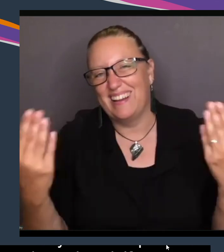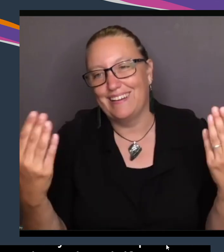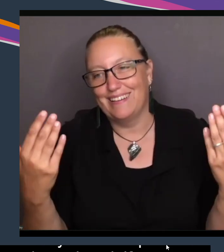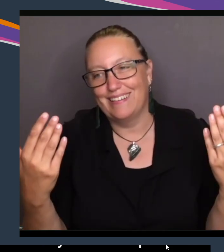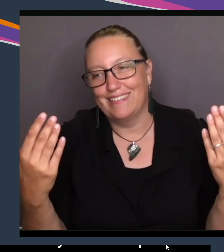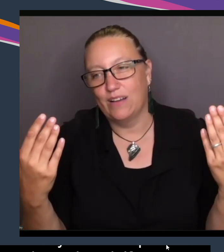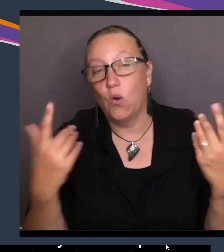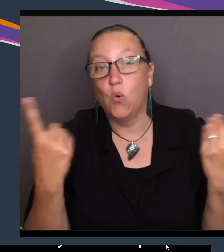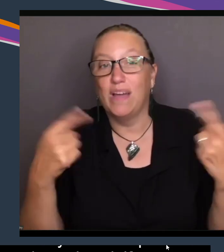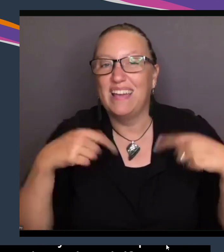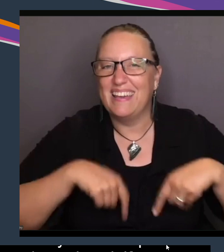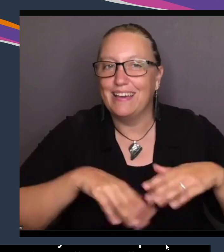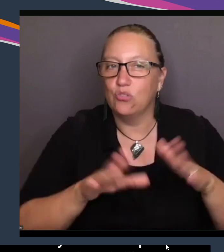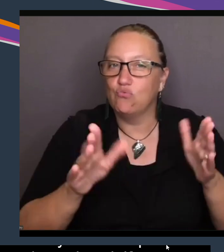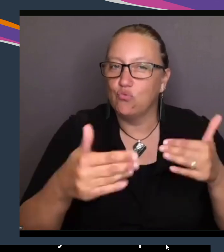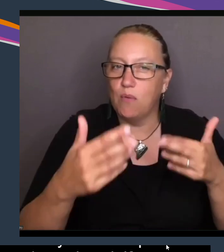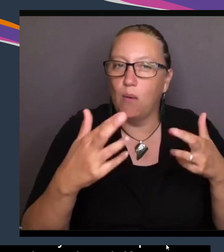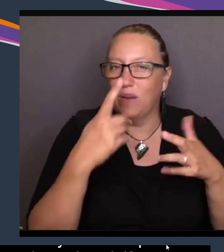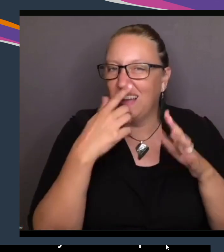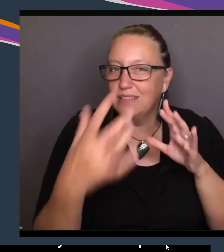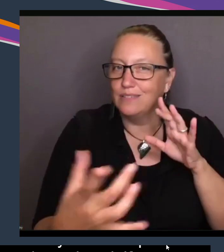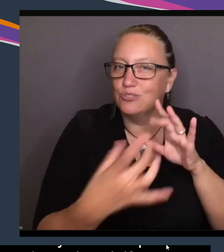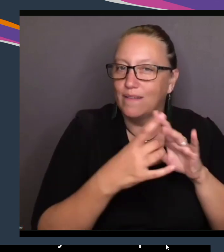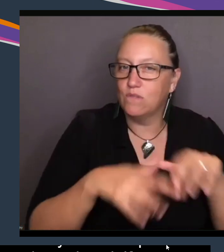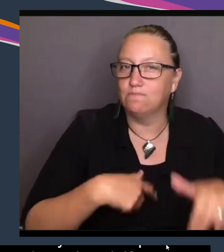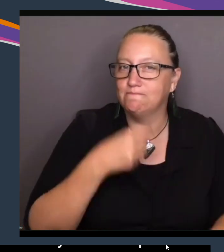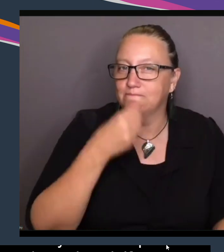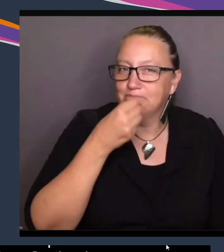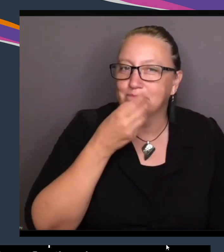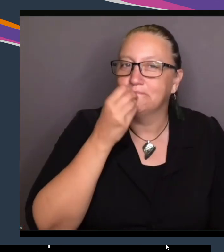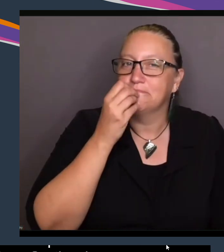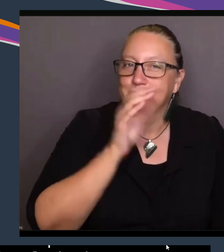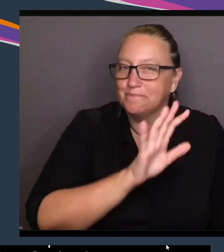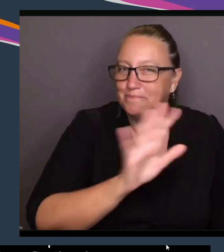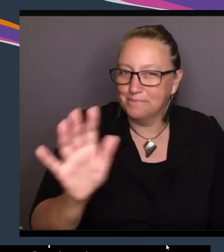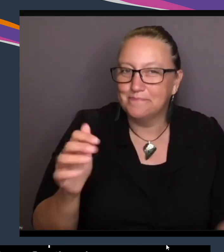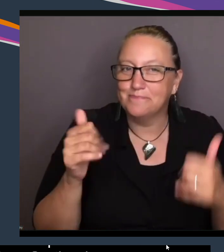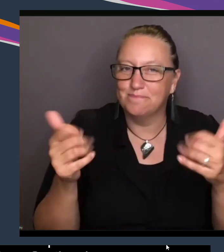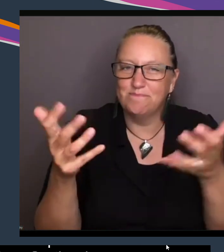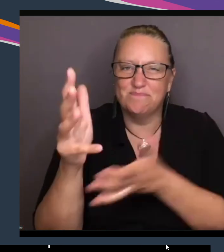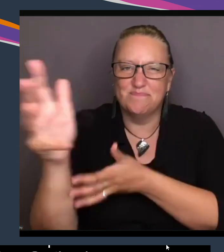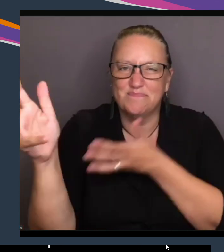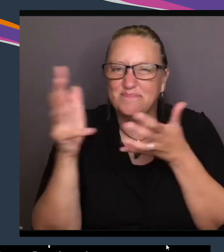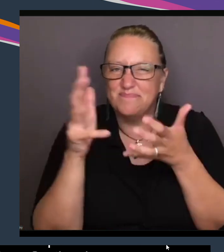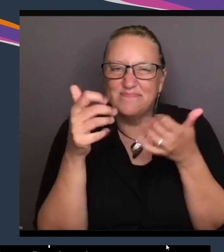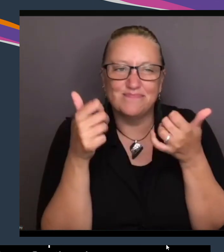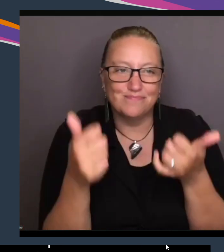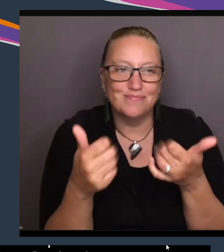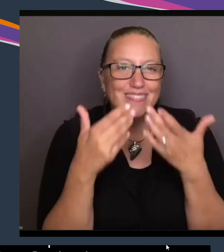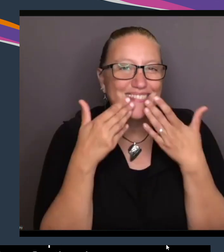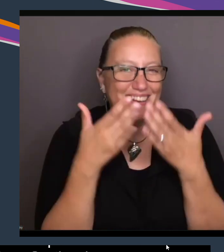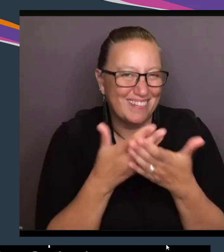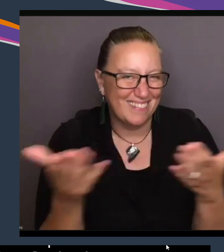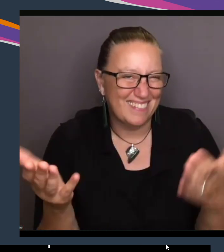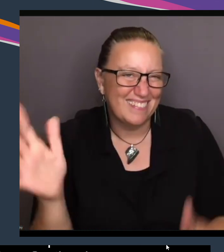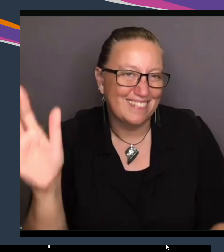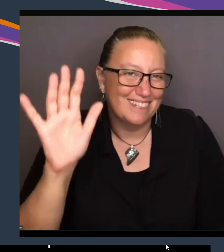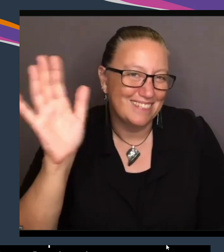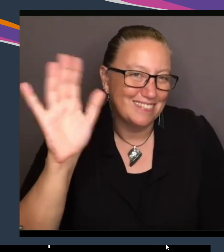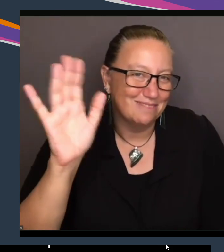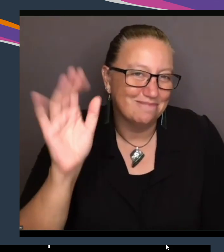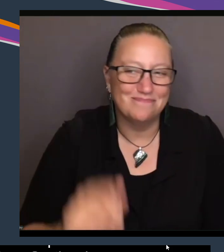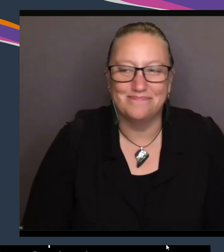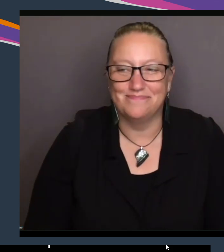those in the room can join us for a bite to eat and some chats. So thanks, everyone.